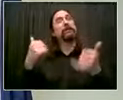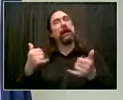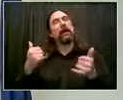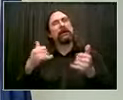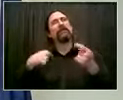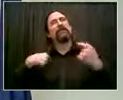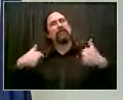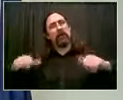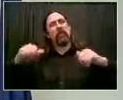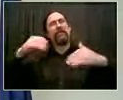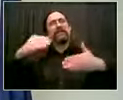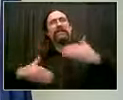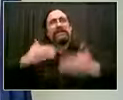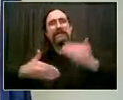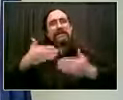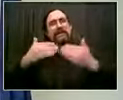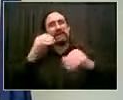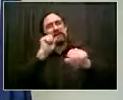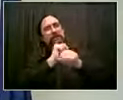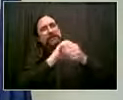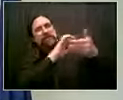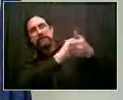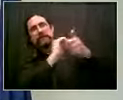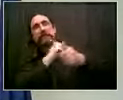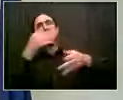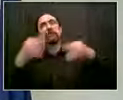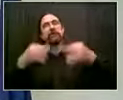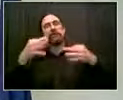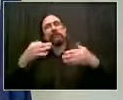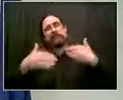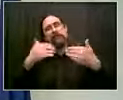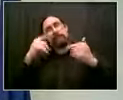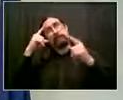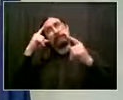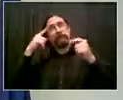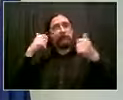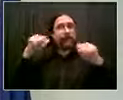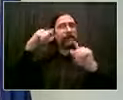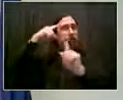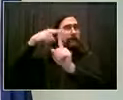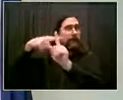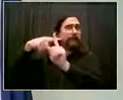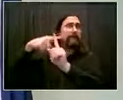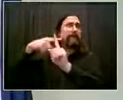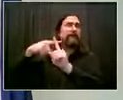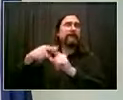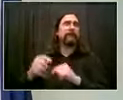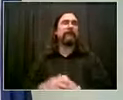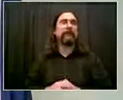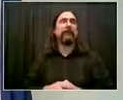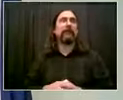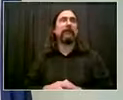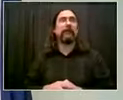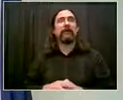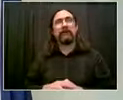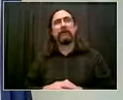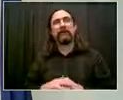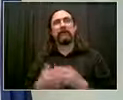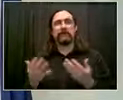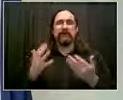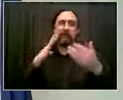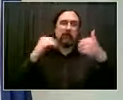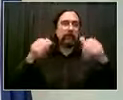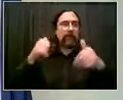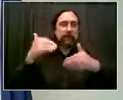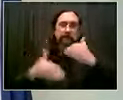mayor's office has been very helpful, that we're making a priority of these violent cases going to trial first. That's what we're doing to